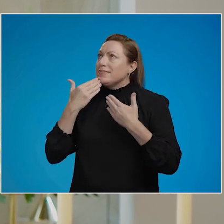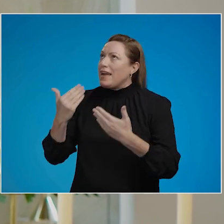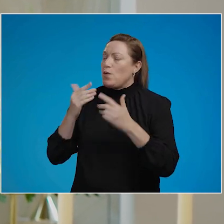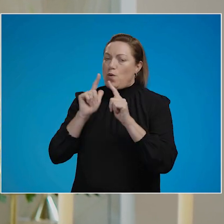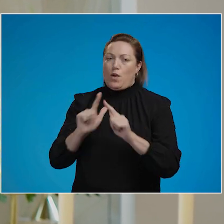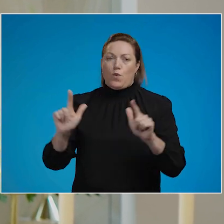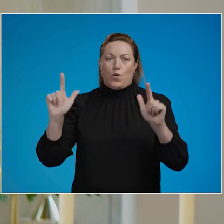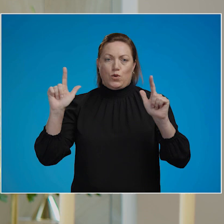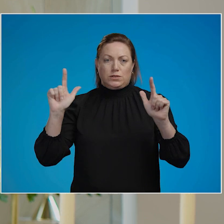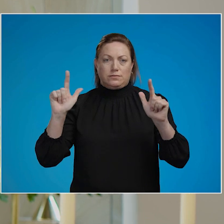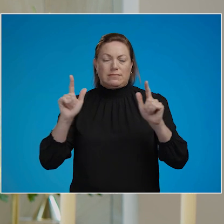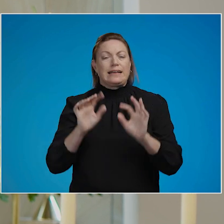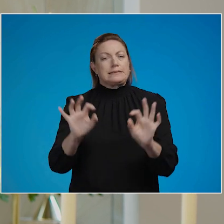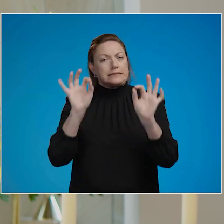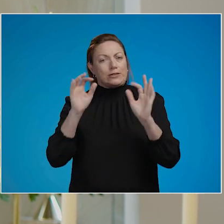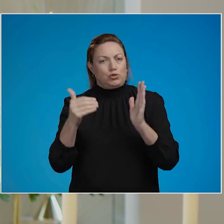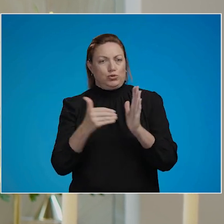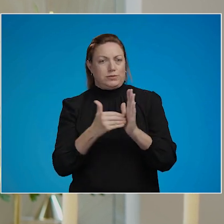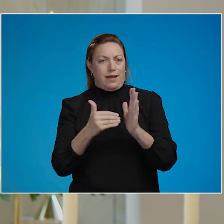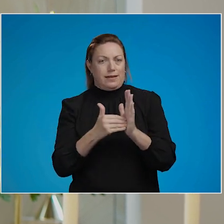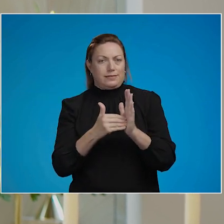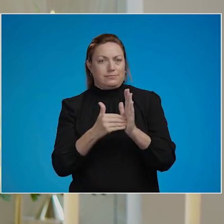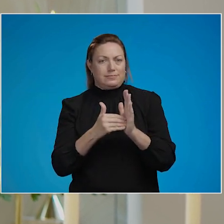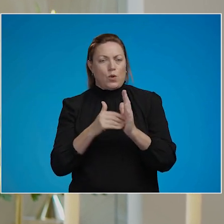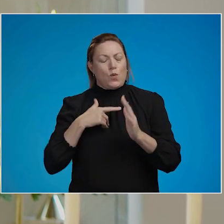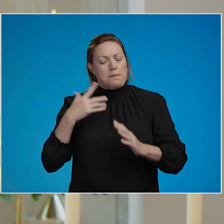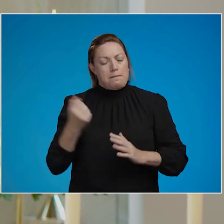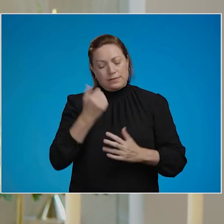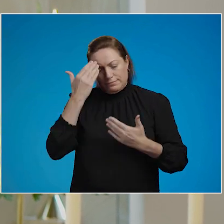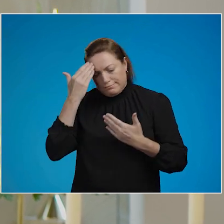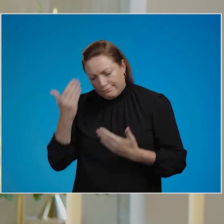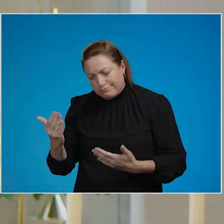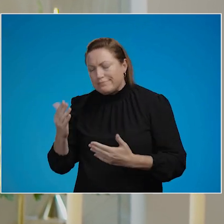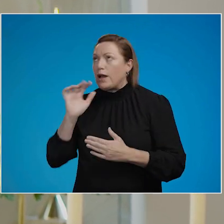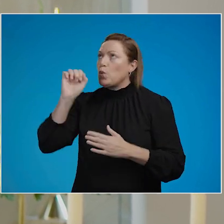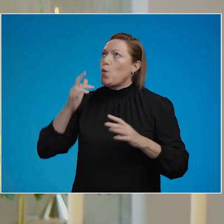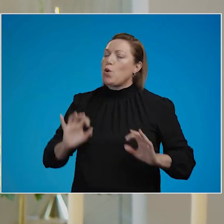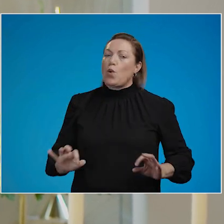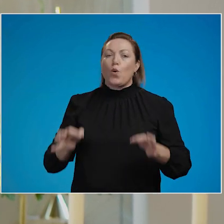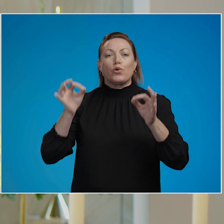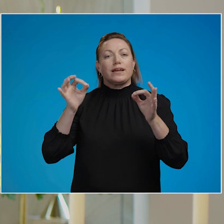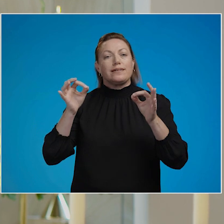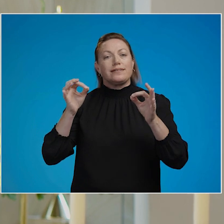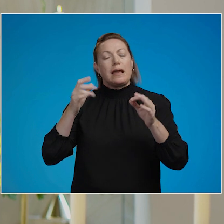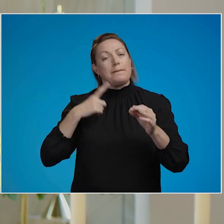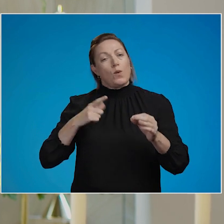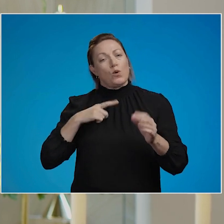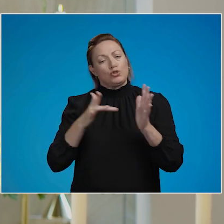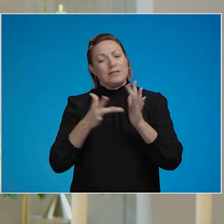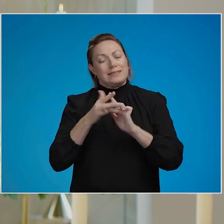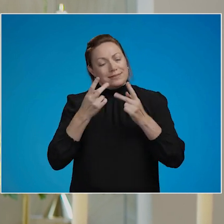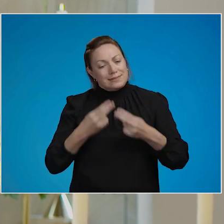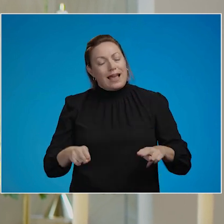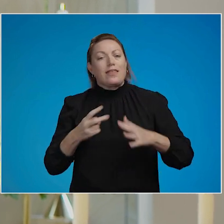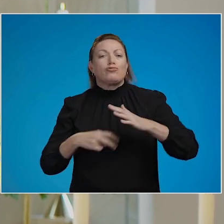to acclaim you, O Lord, but on this day, above all, to lord you yet more gloriously, when Christ our Passover has